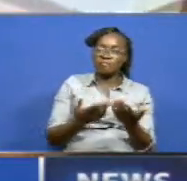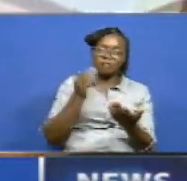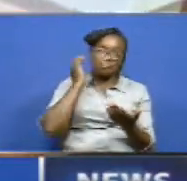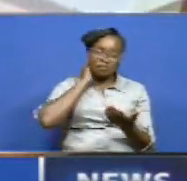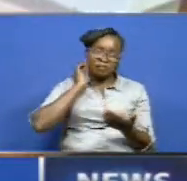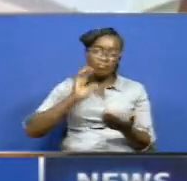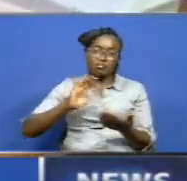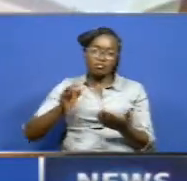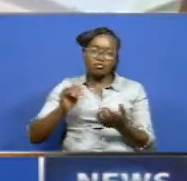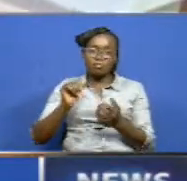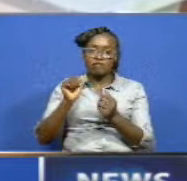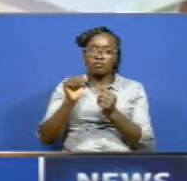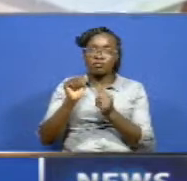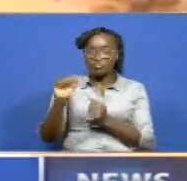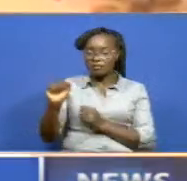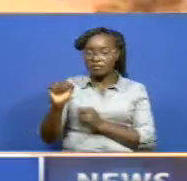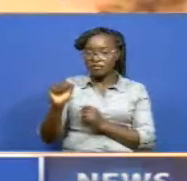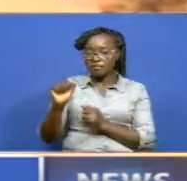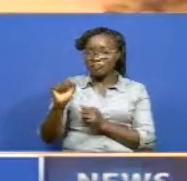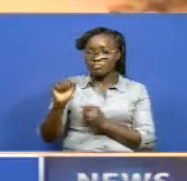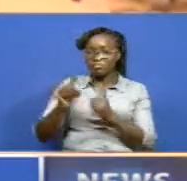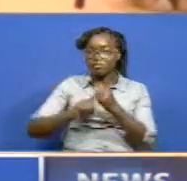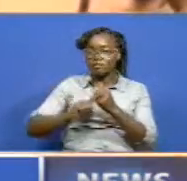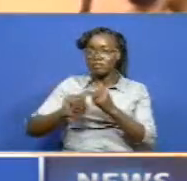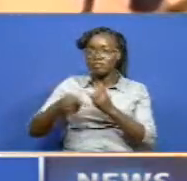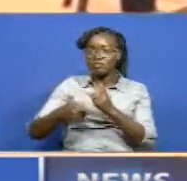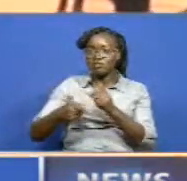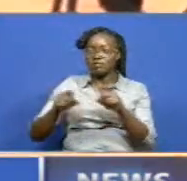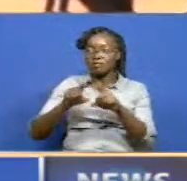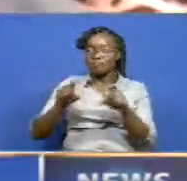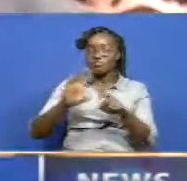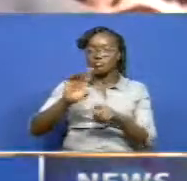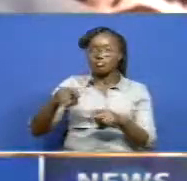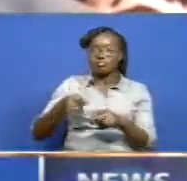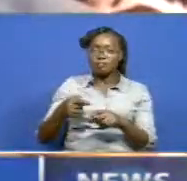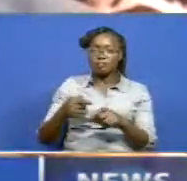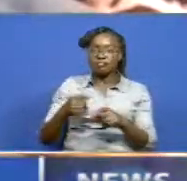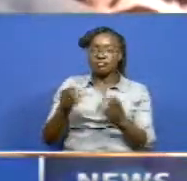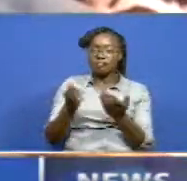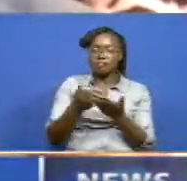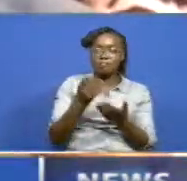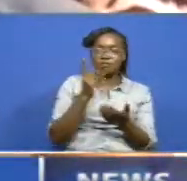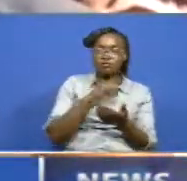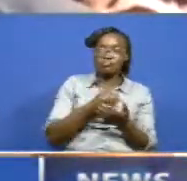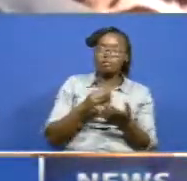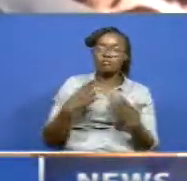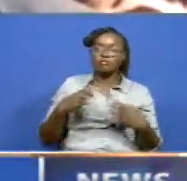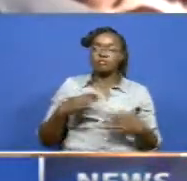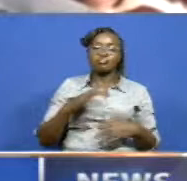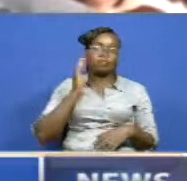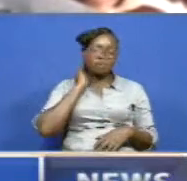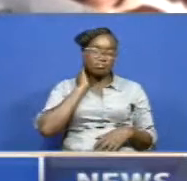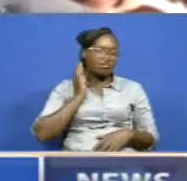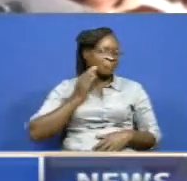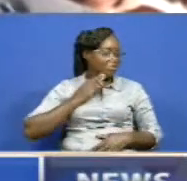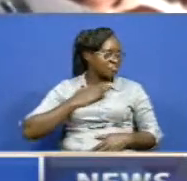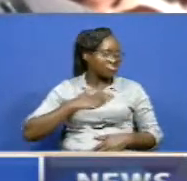has received 56,000 Huduma cards with only 5,000 collected. Wananchi wa Murang'a na